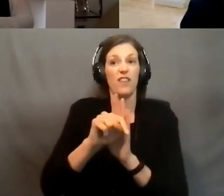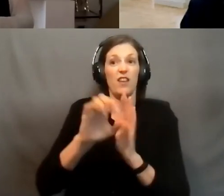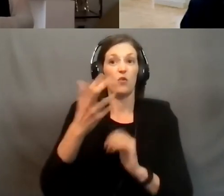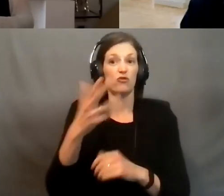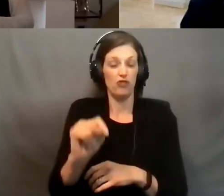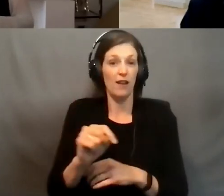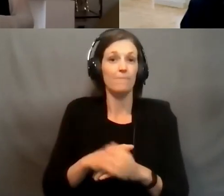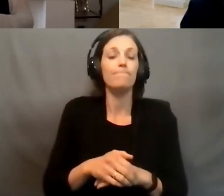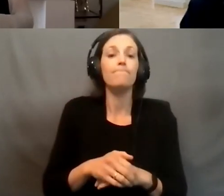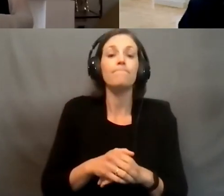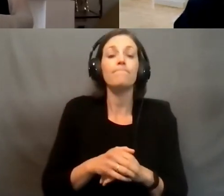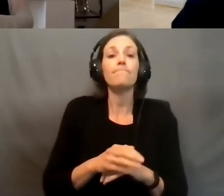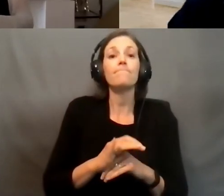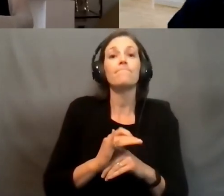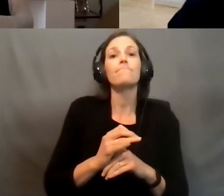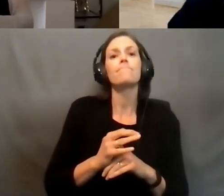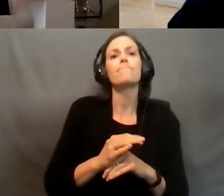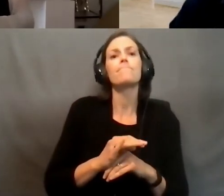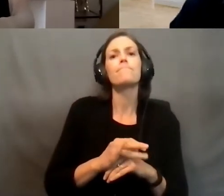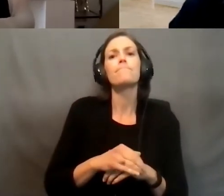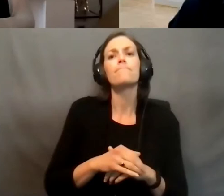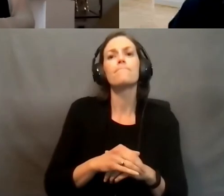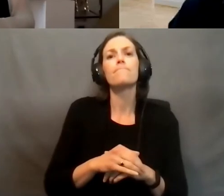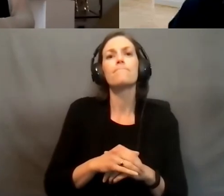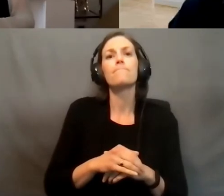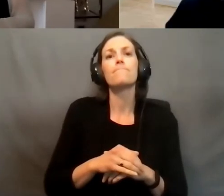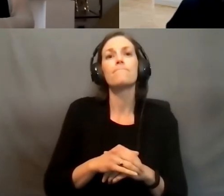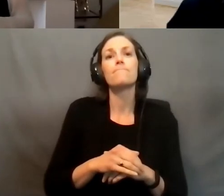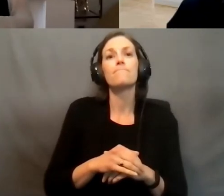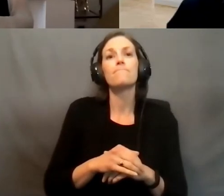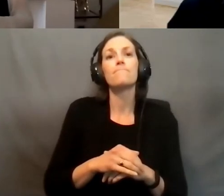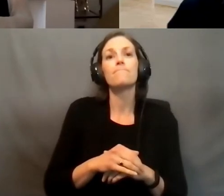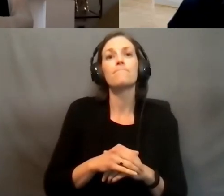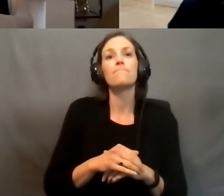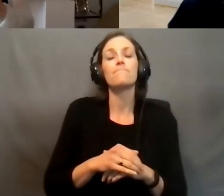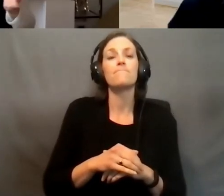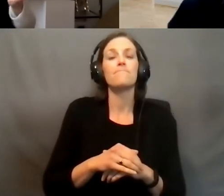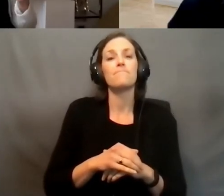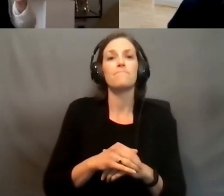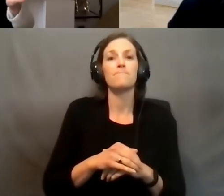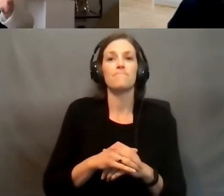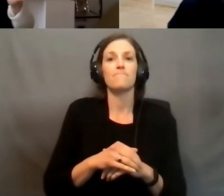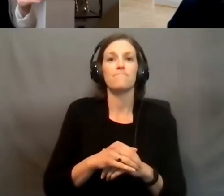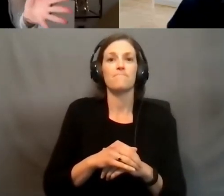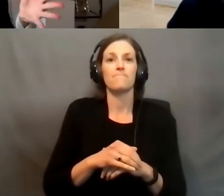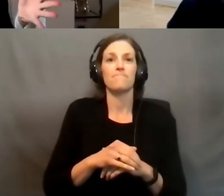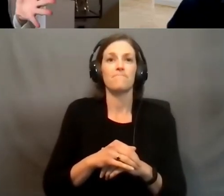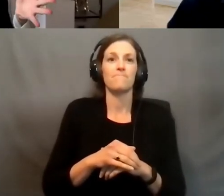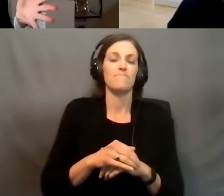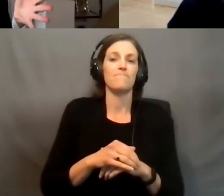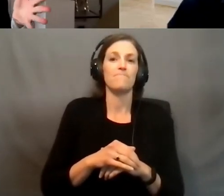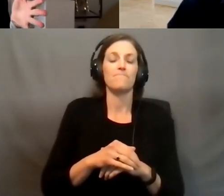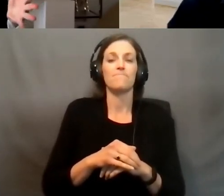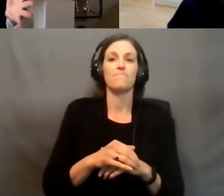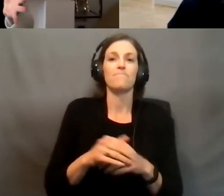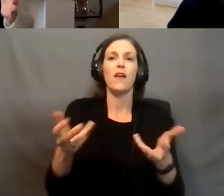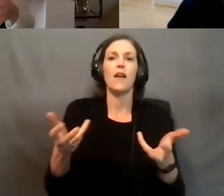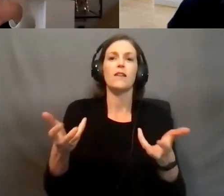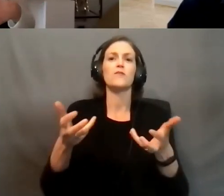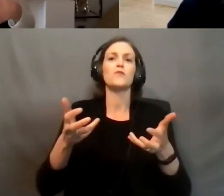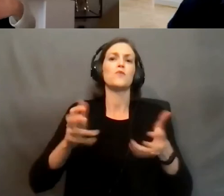sense in saying that to scoop what is the center central focus of